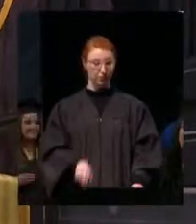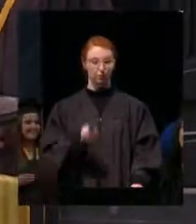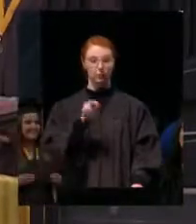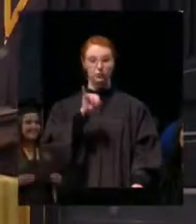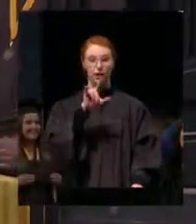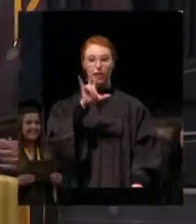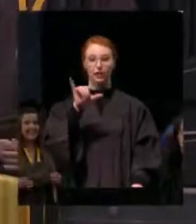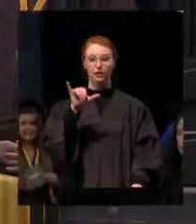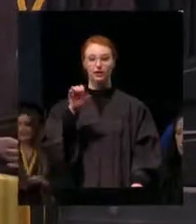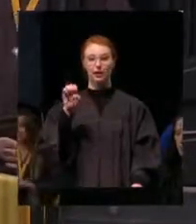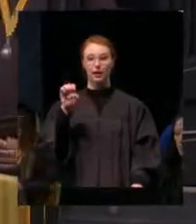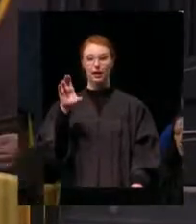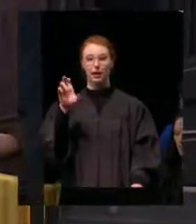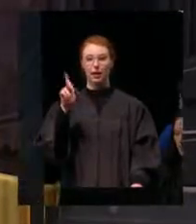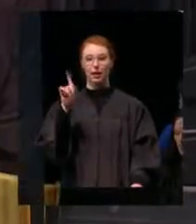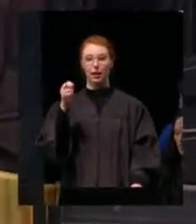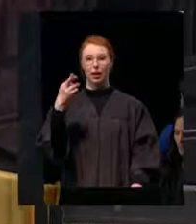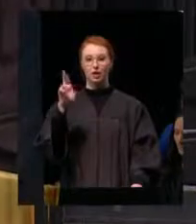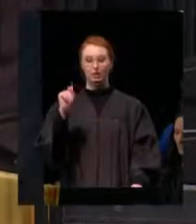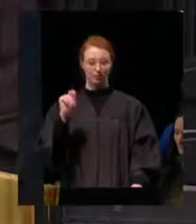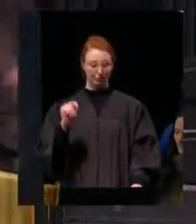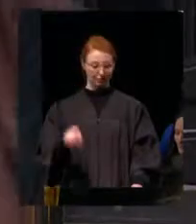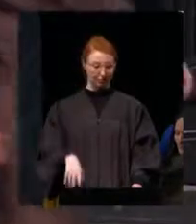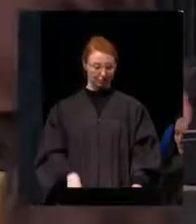Riley Eckert.